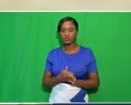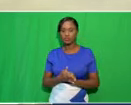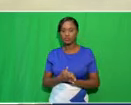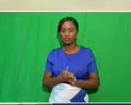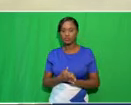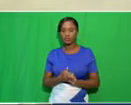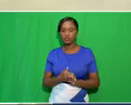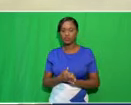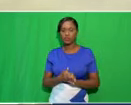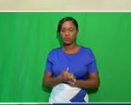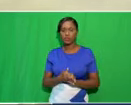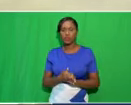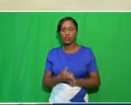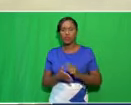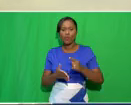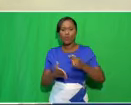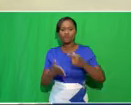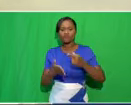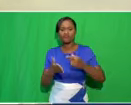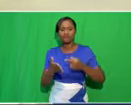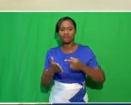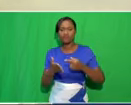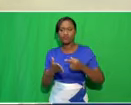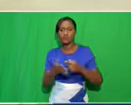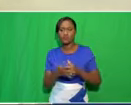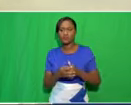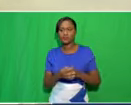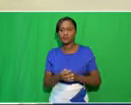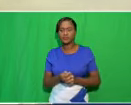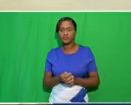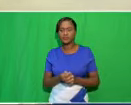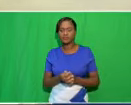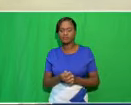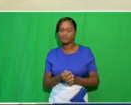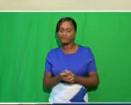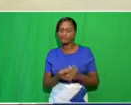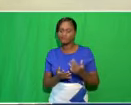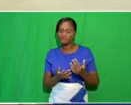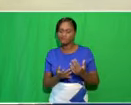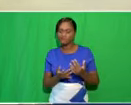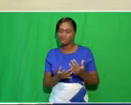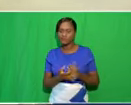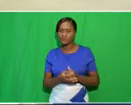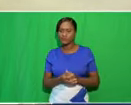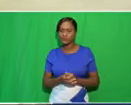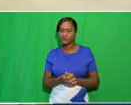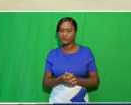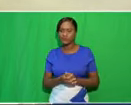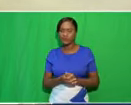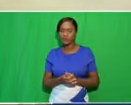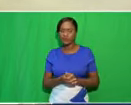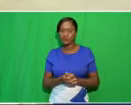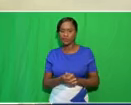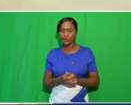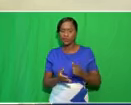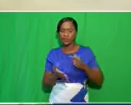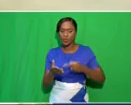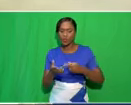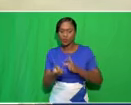measurable changes have they, let me see if I can put, have they made upon